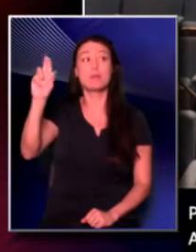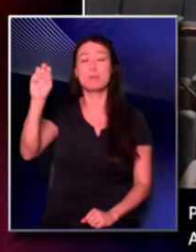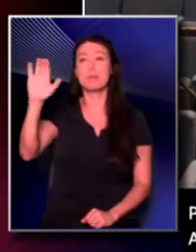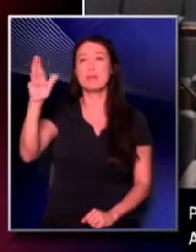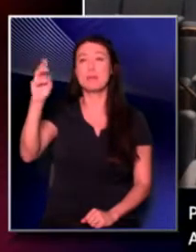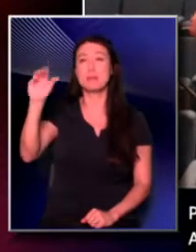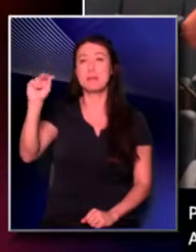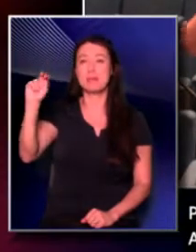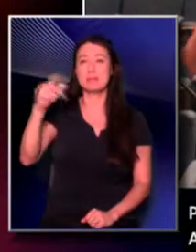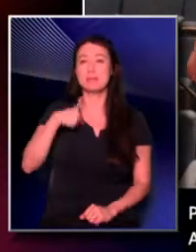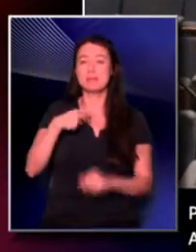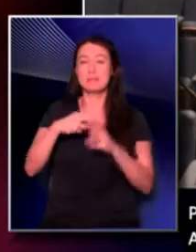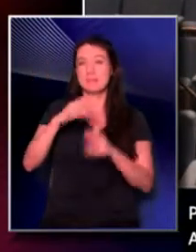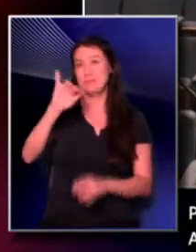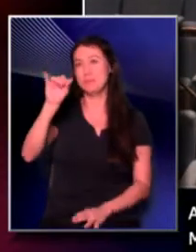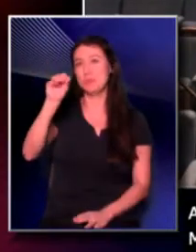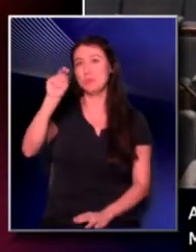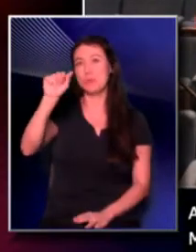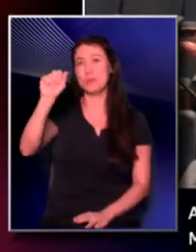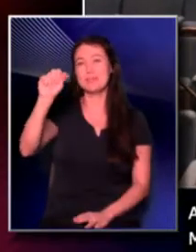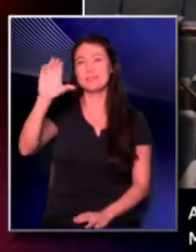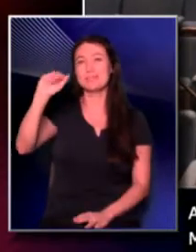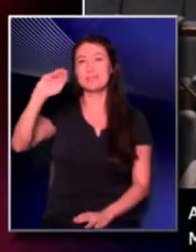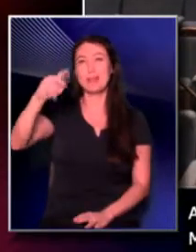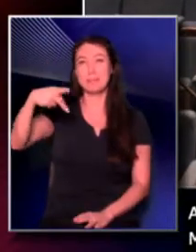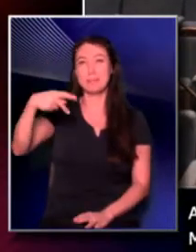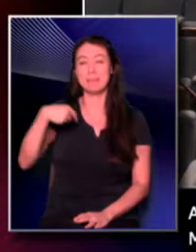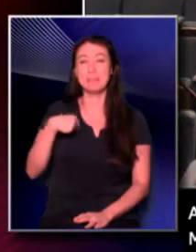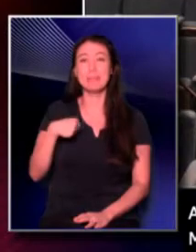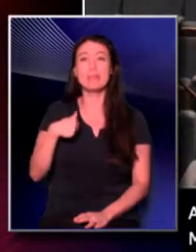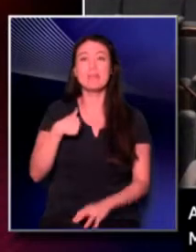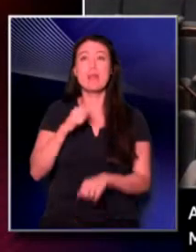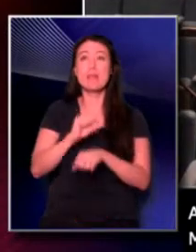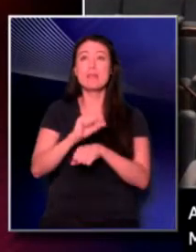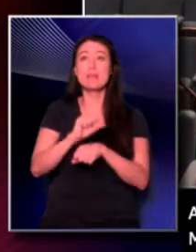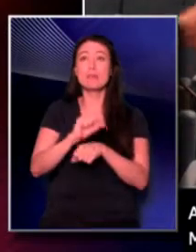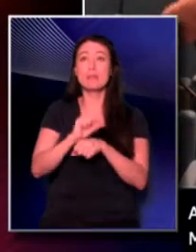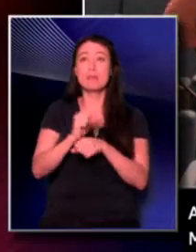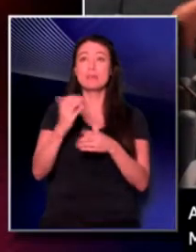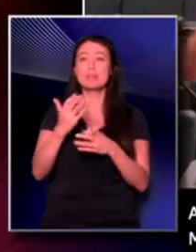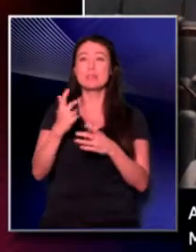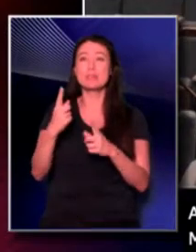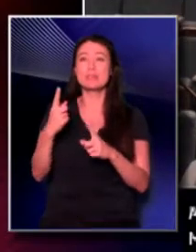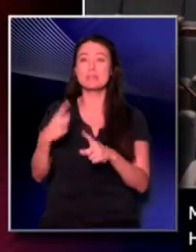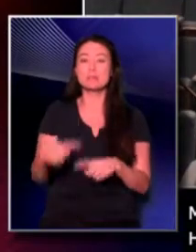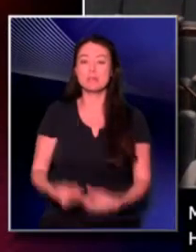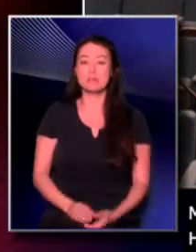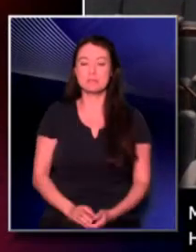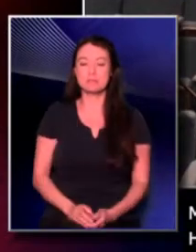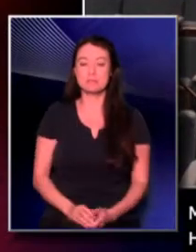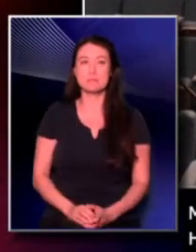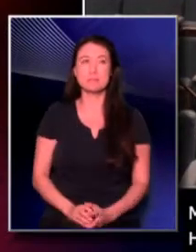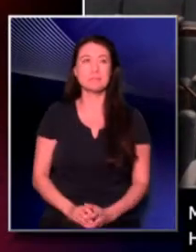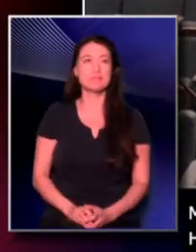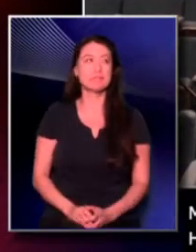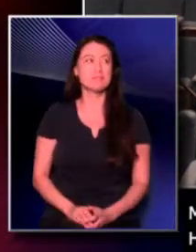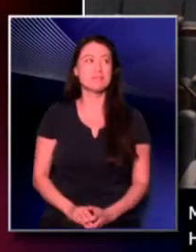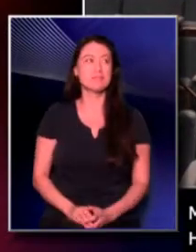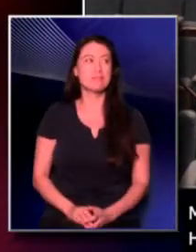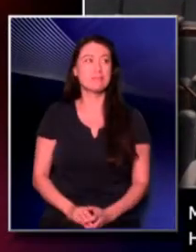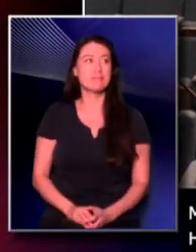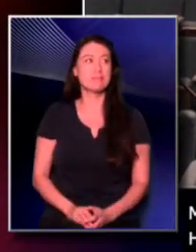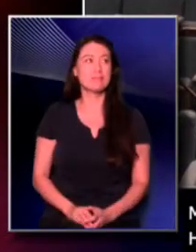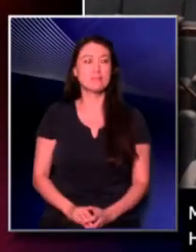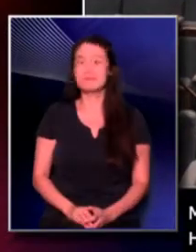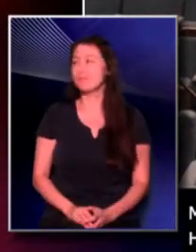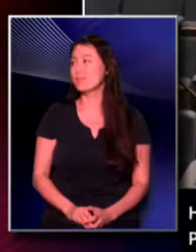My name is Jonas Camp, and I have worked here at ASDB for the past 10 years in a variety of positions.